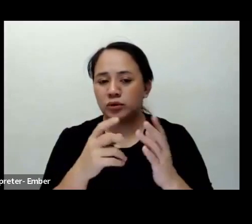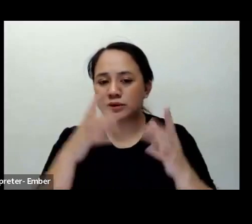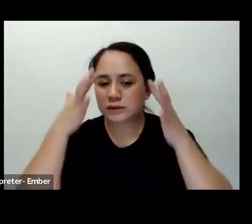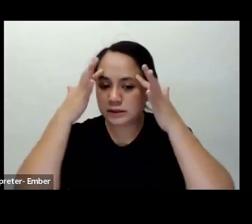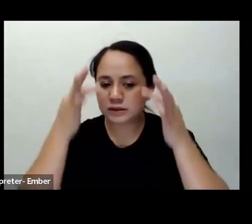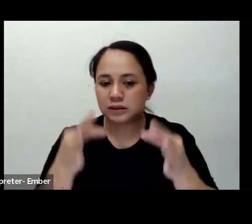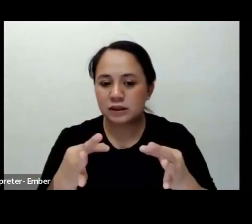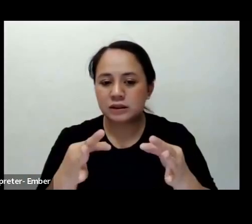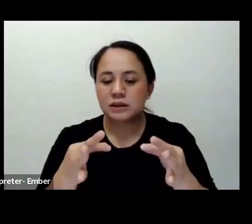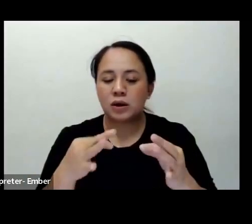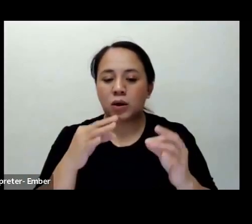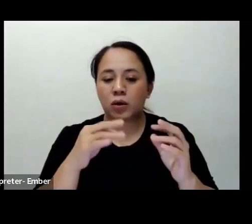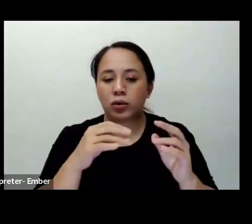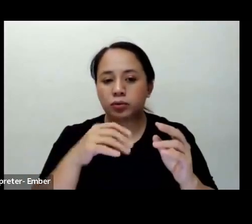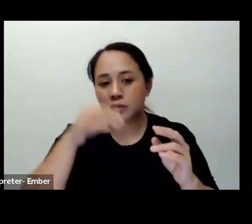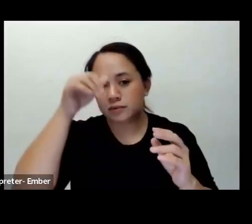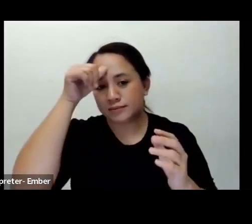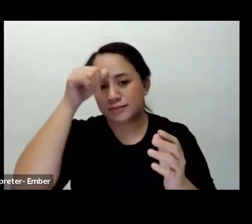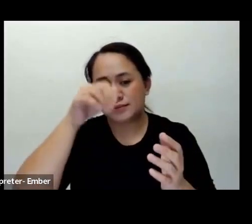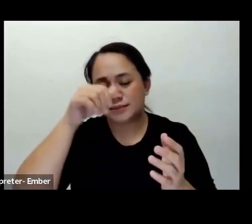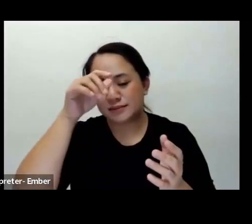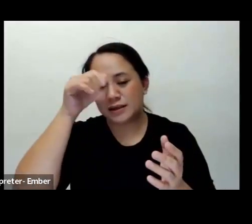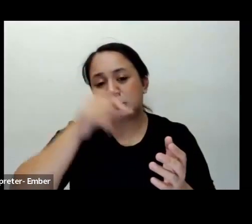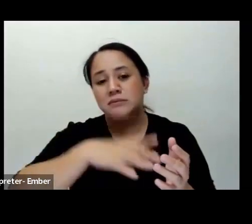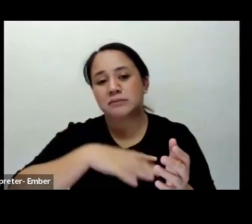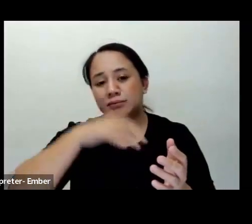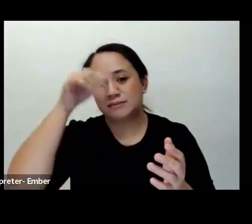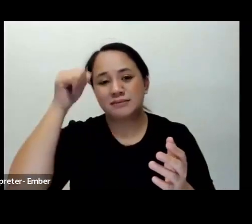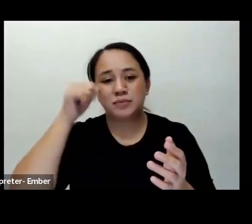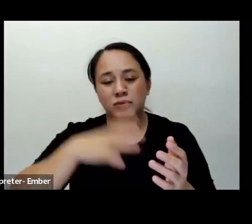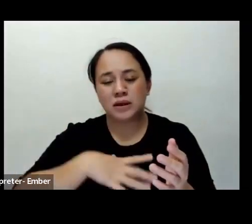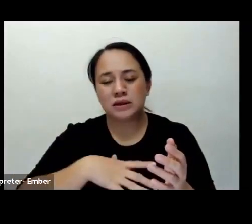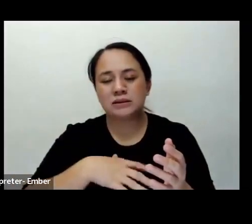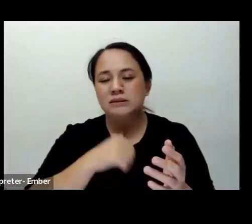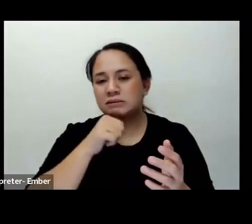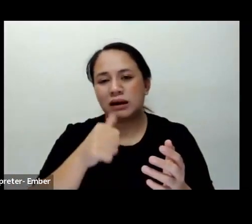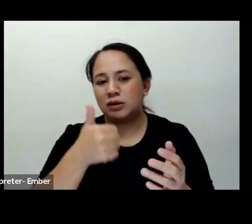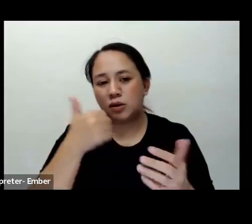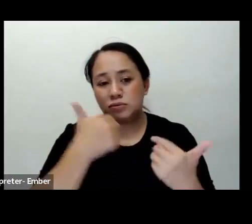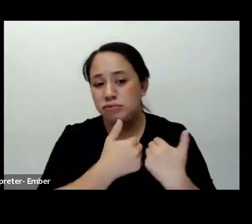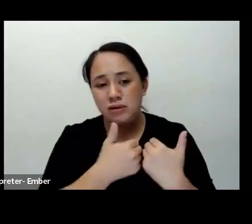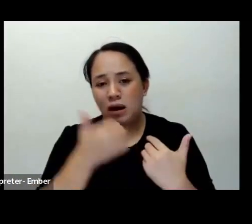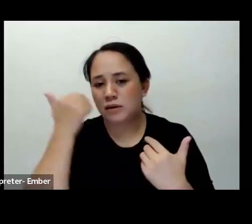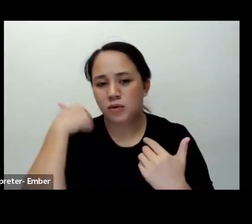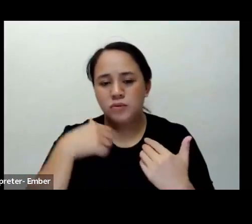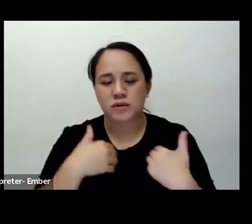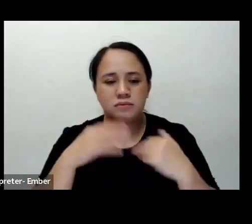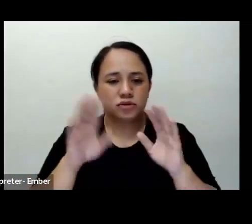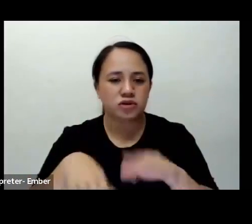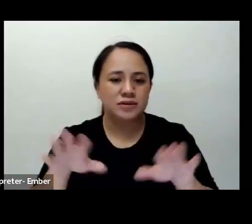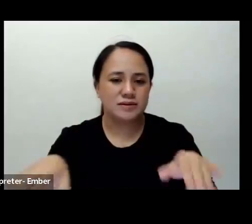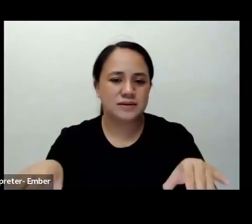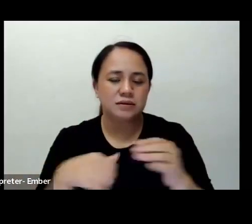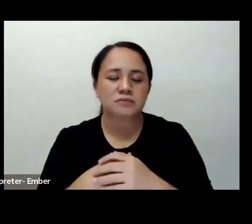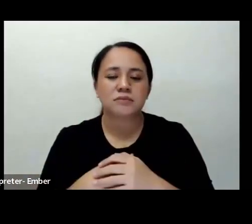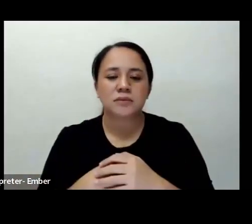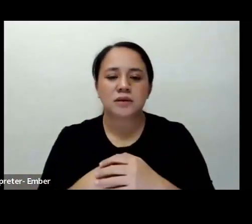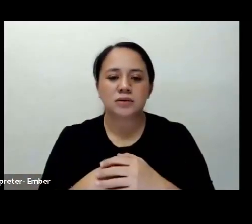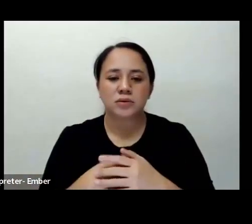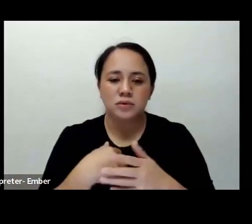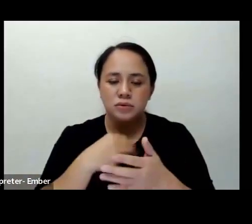of couples to have or not have children during the pandemic. And I think most of